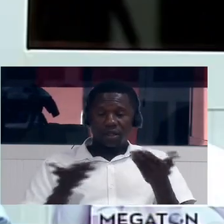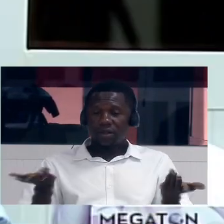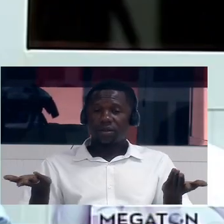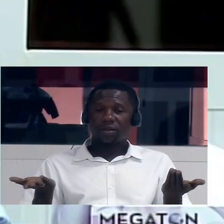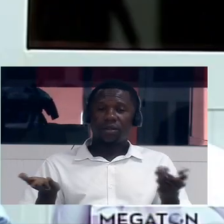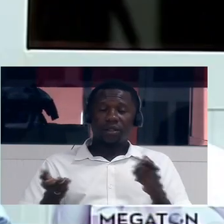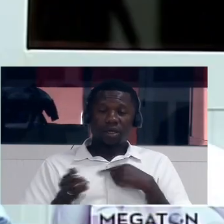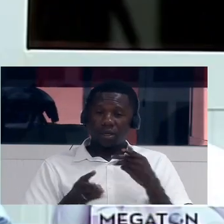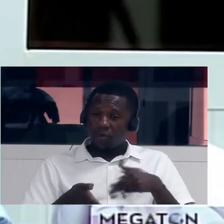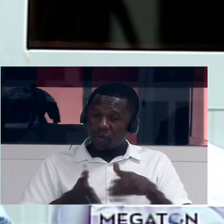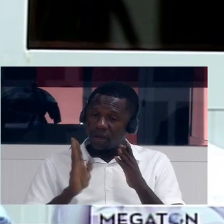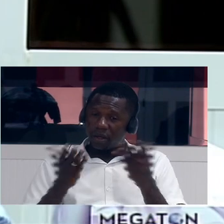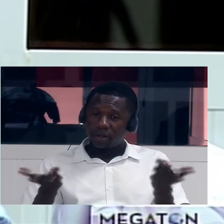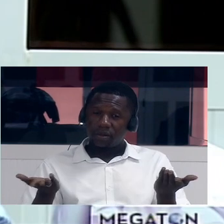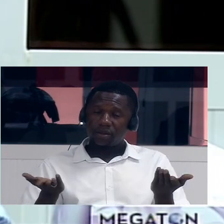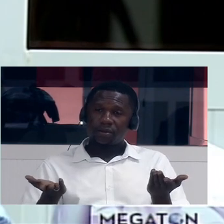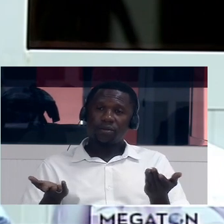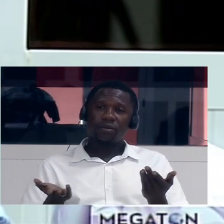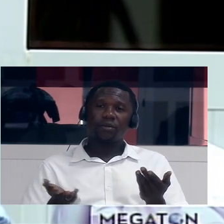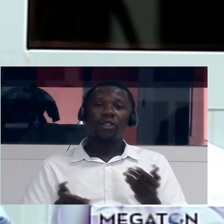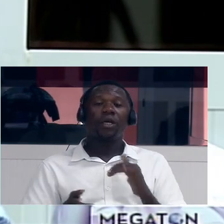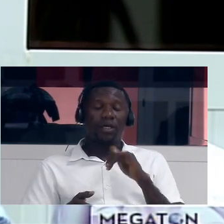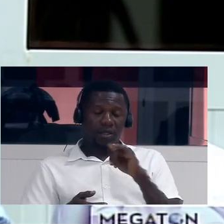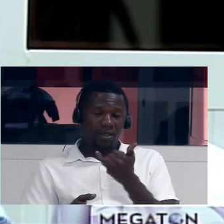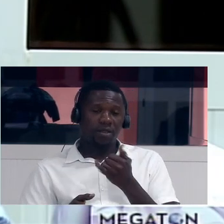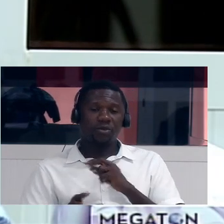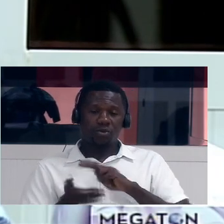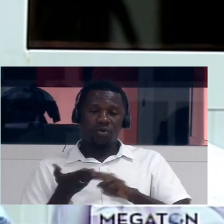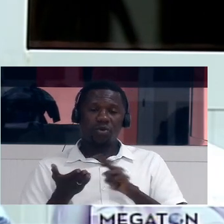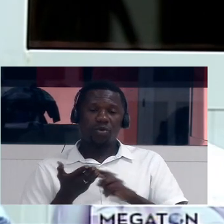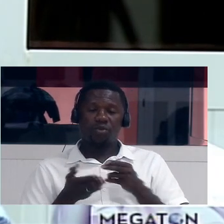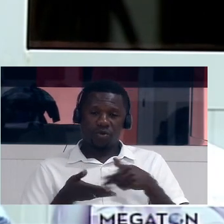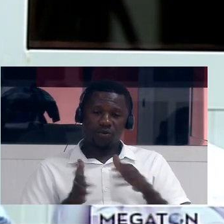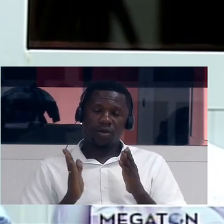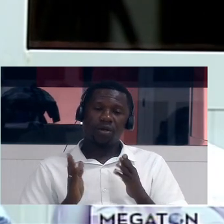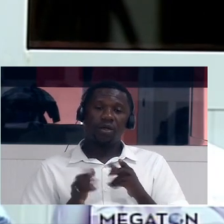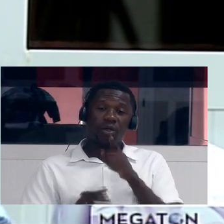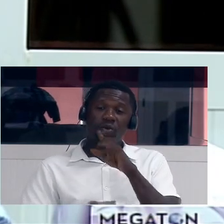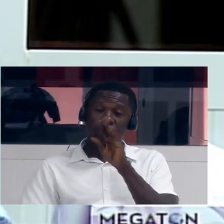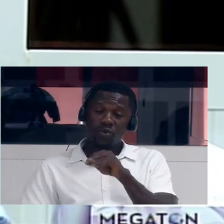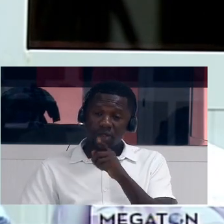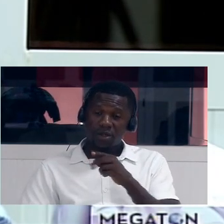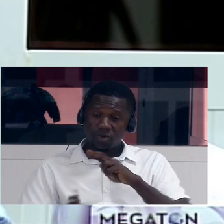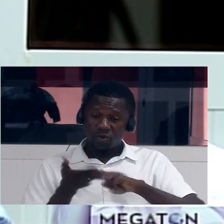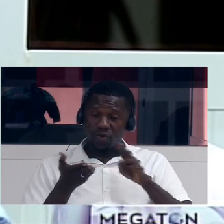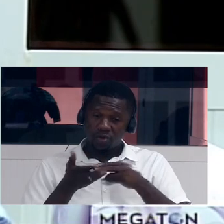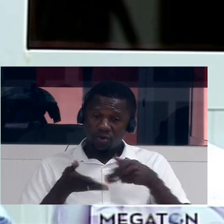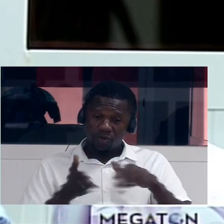that a procedure? That is normal procedure. Did you do that normal procedure?